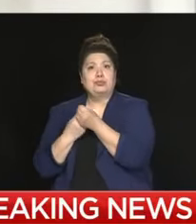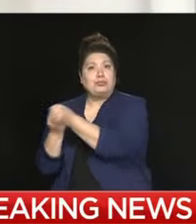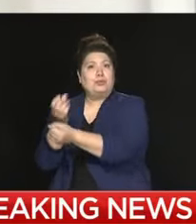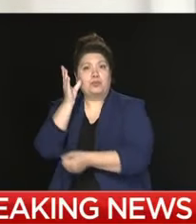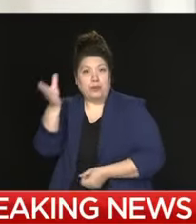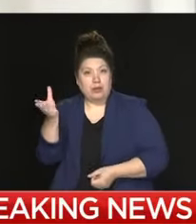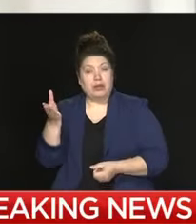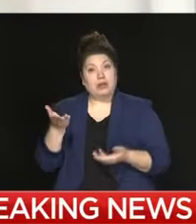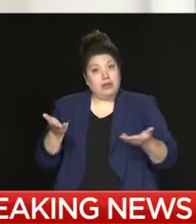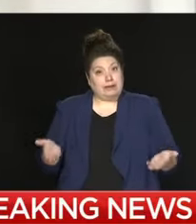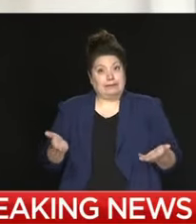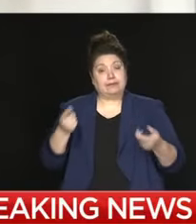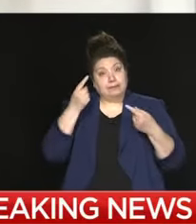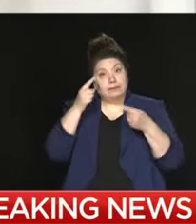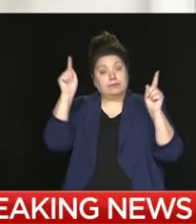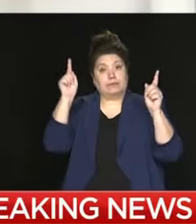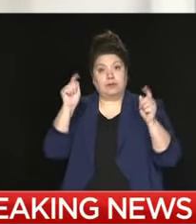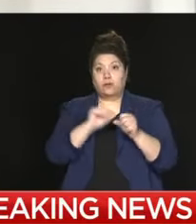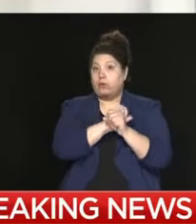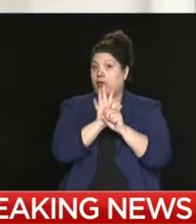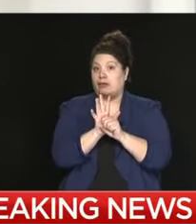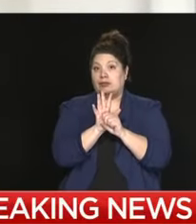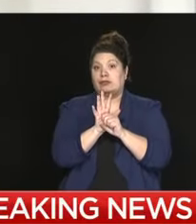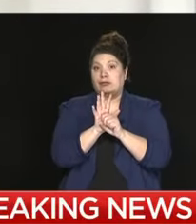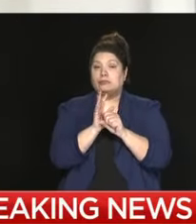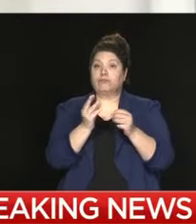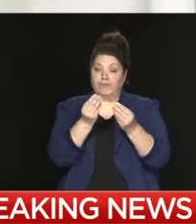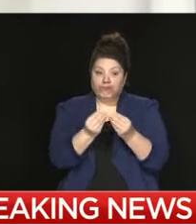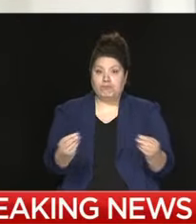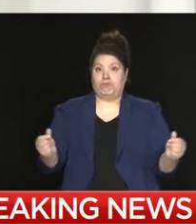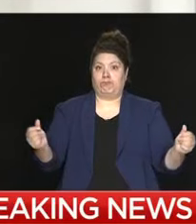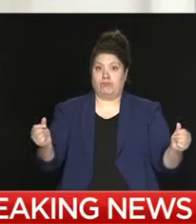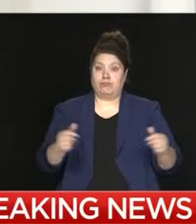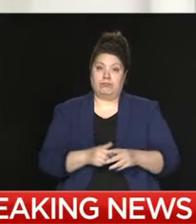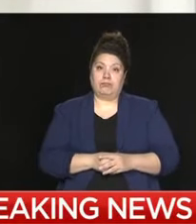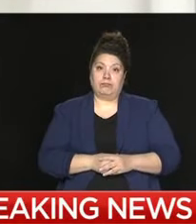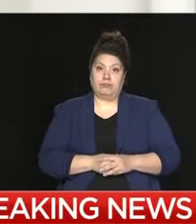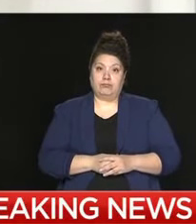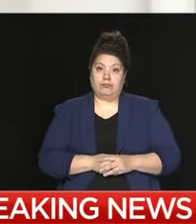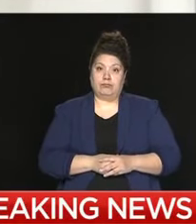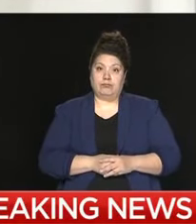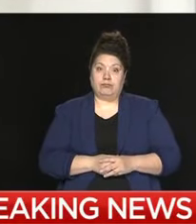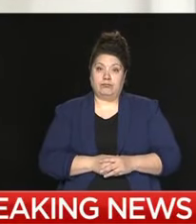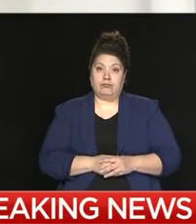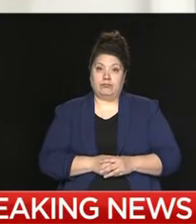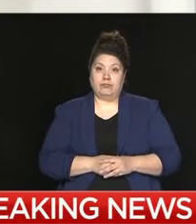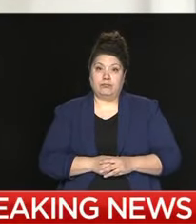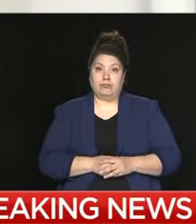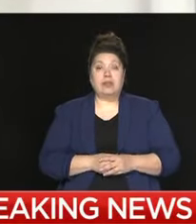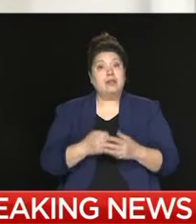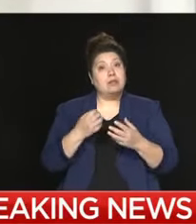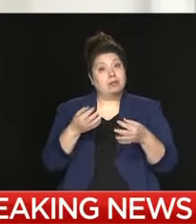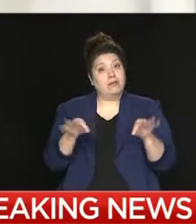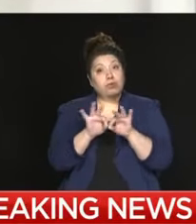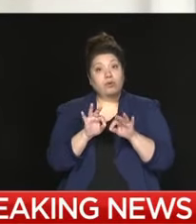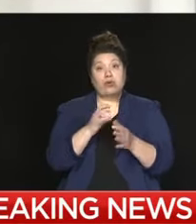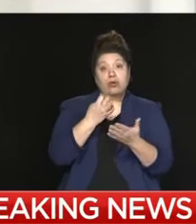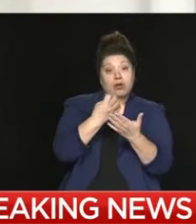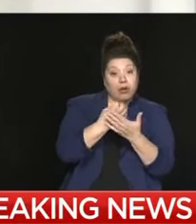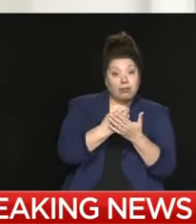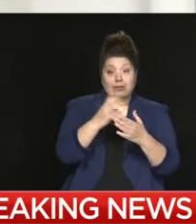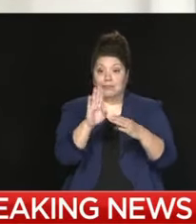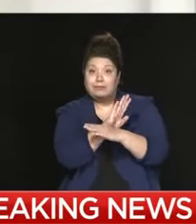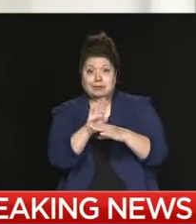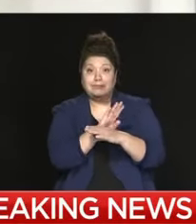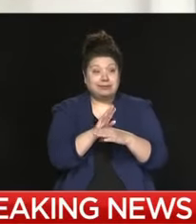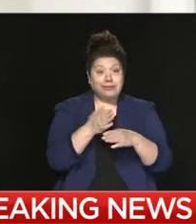the only way for us to go through the crisis and to have an economy that roars back afterwards. This is who